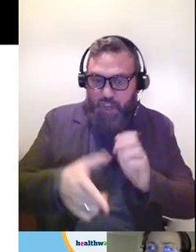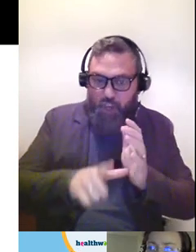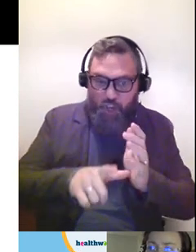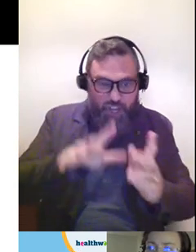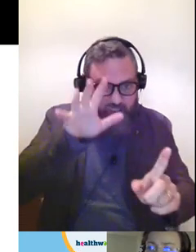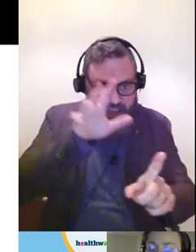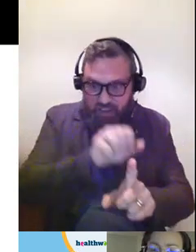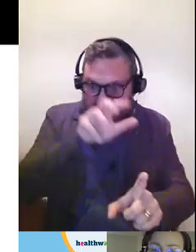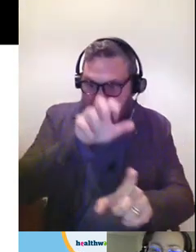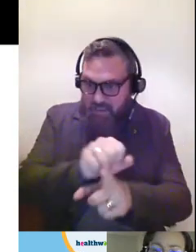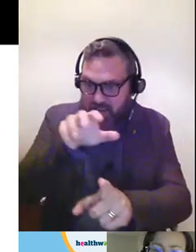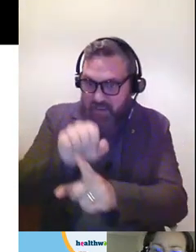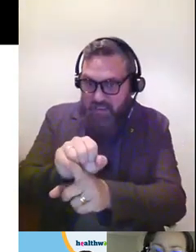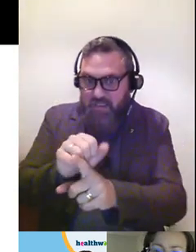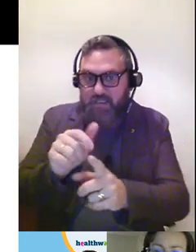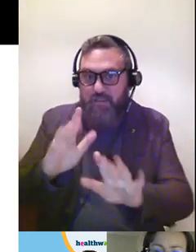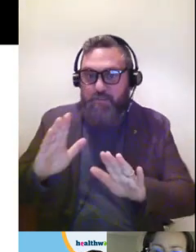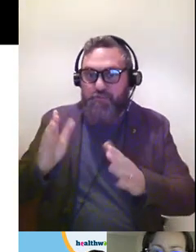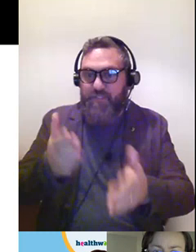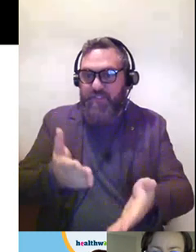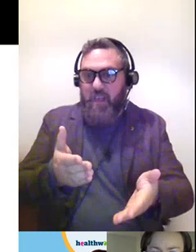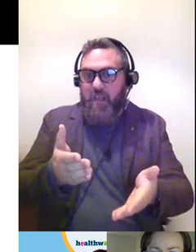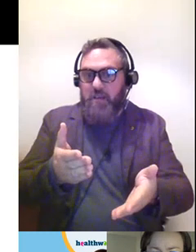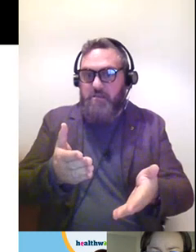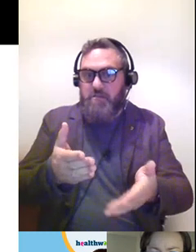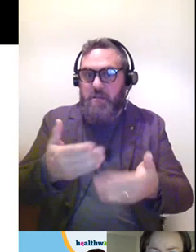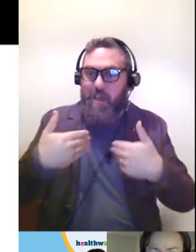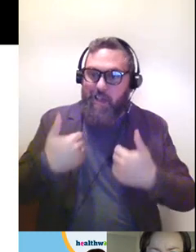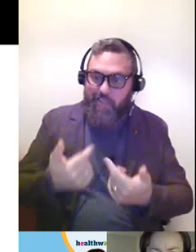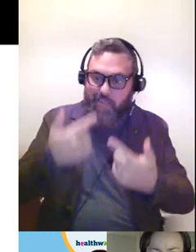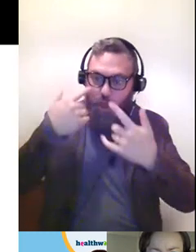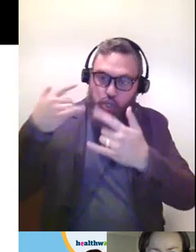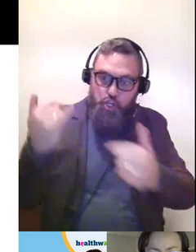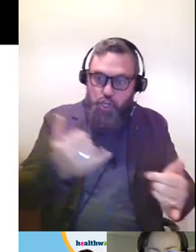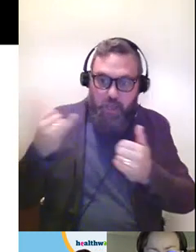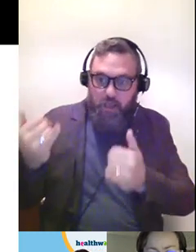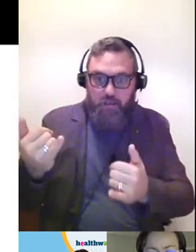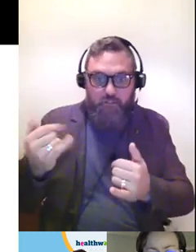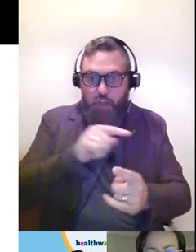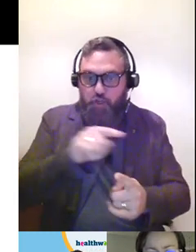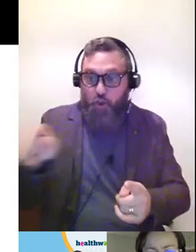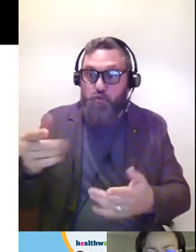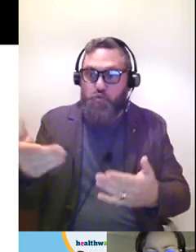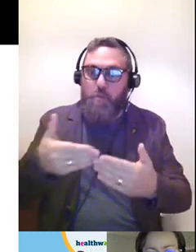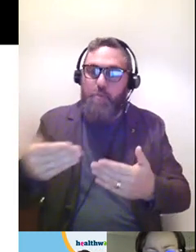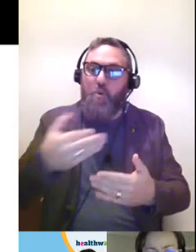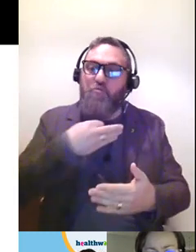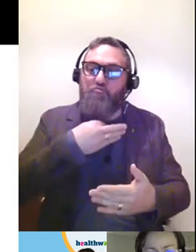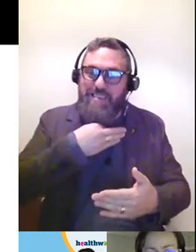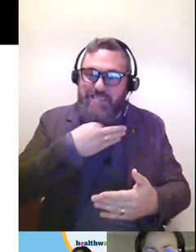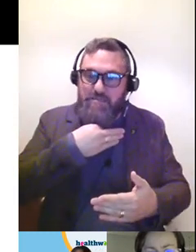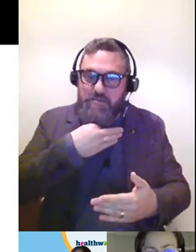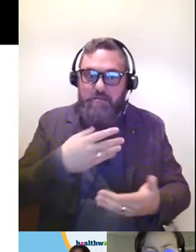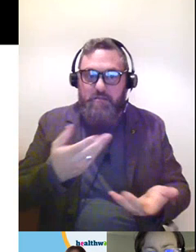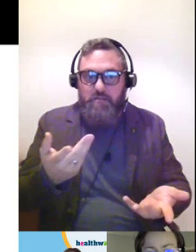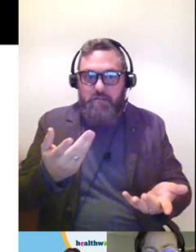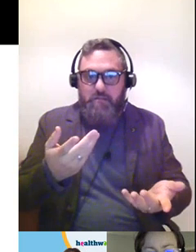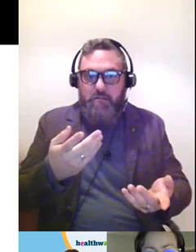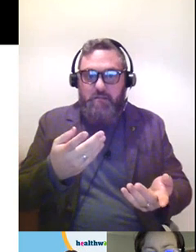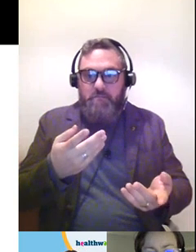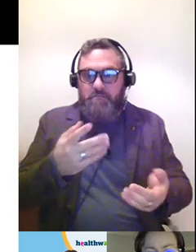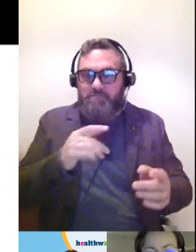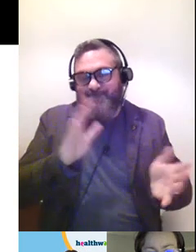identification, providing more targeted health checks to those that are most at risk, to tackle